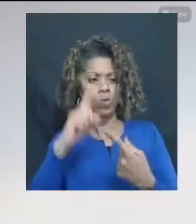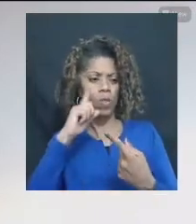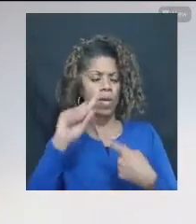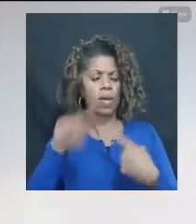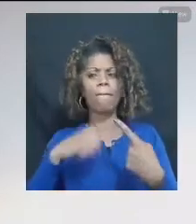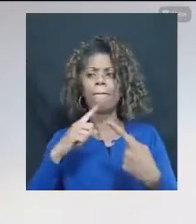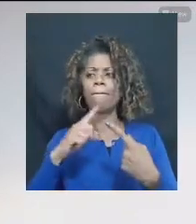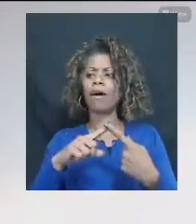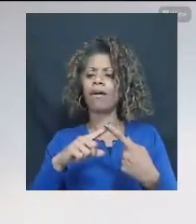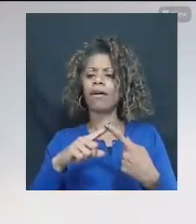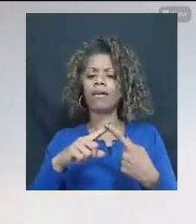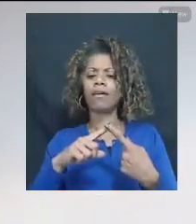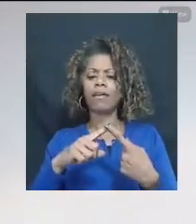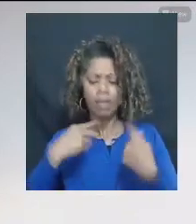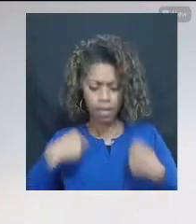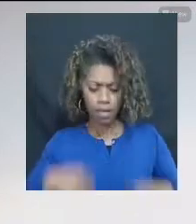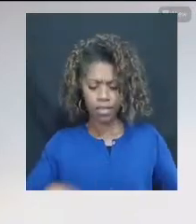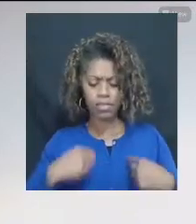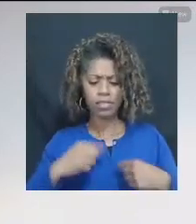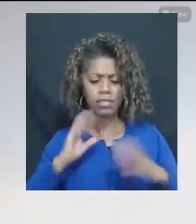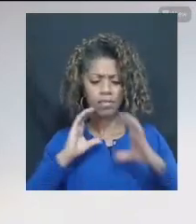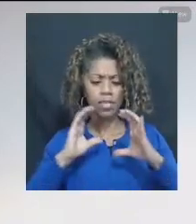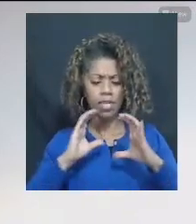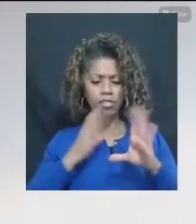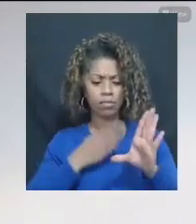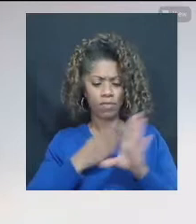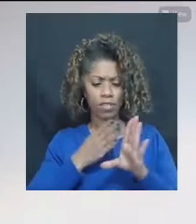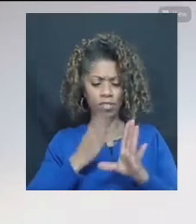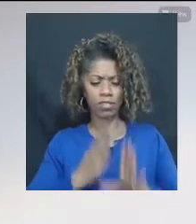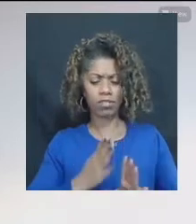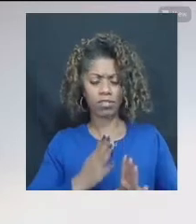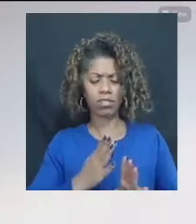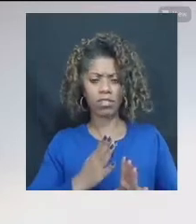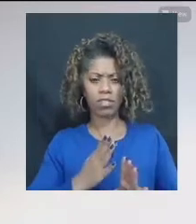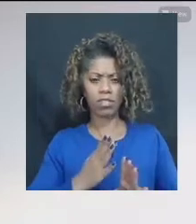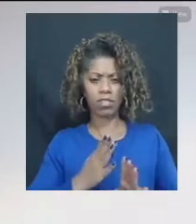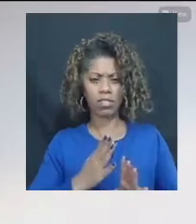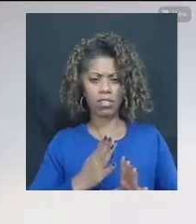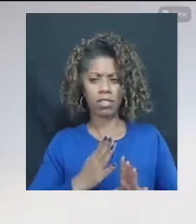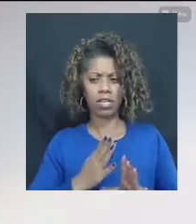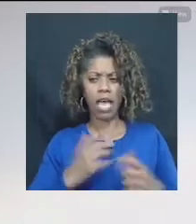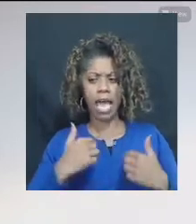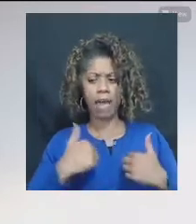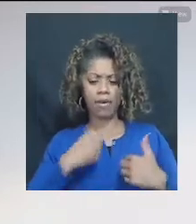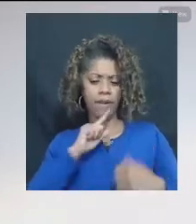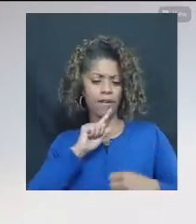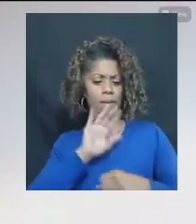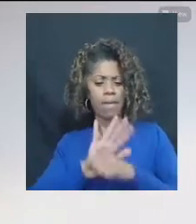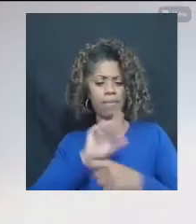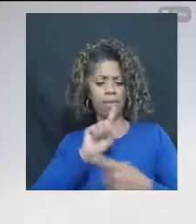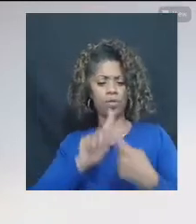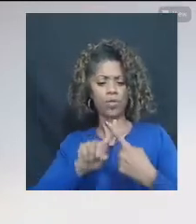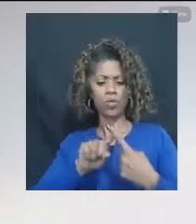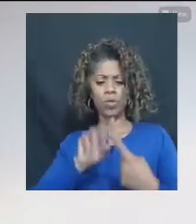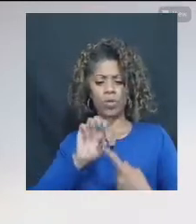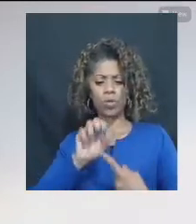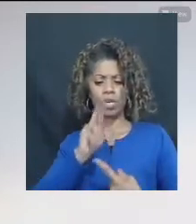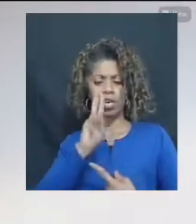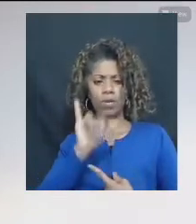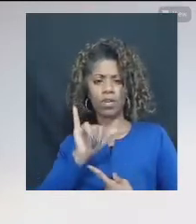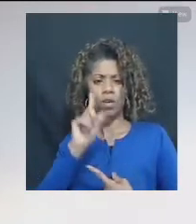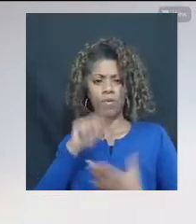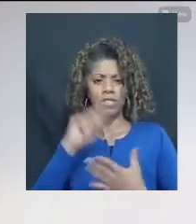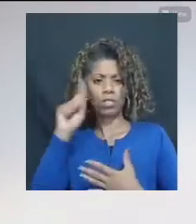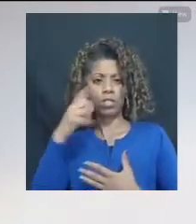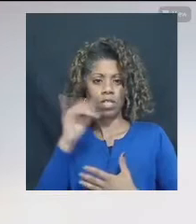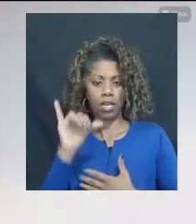professionals are unconsciously, but fundamentally undermining our commitment to equity. So let's jump in. A reminder to please ask questions via the chat box